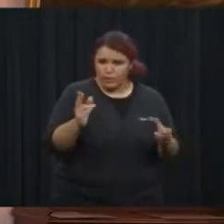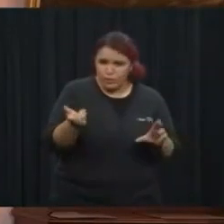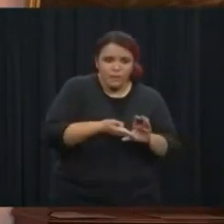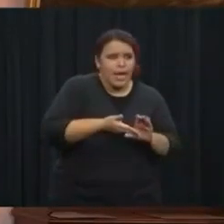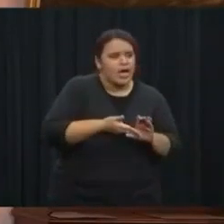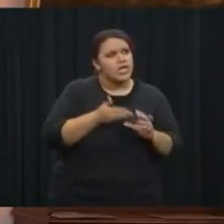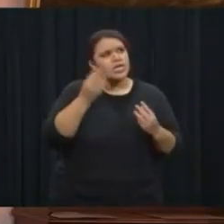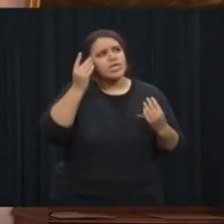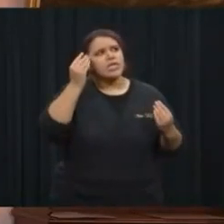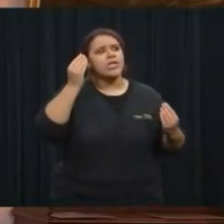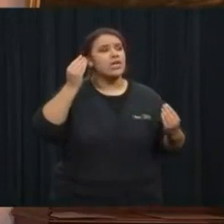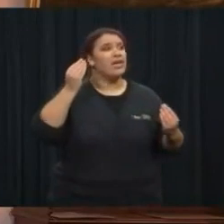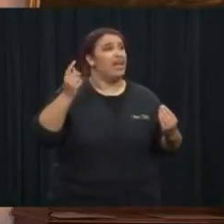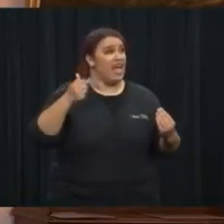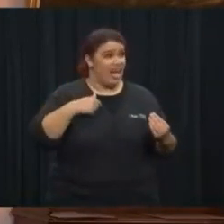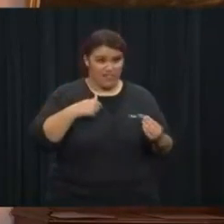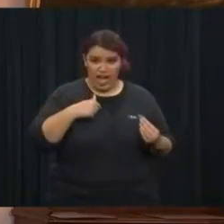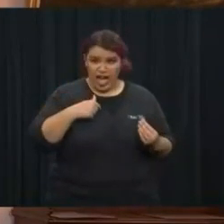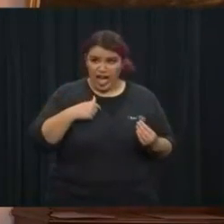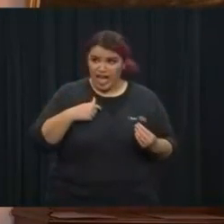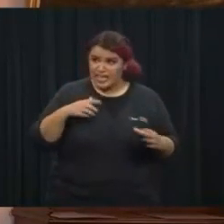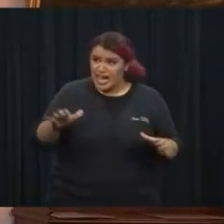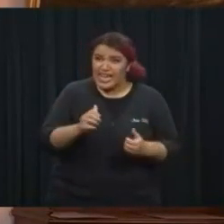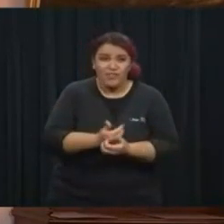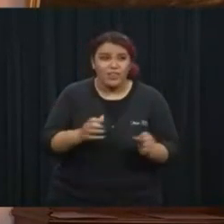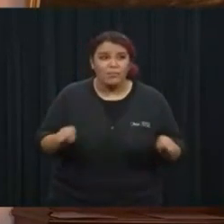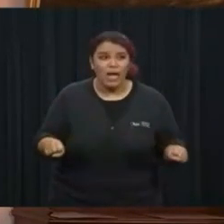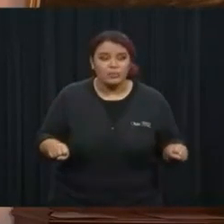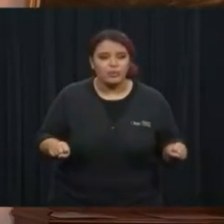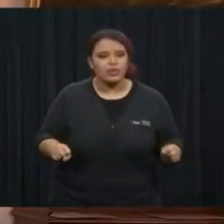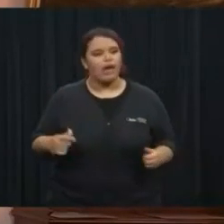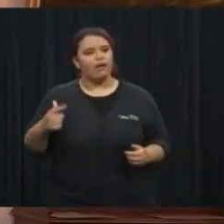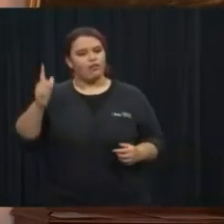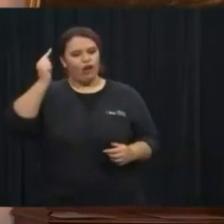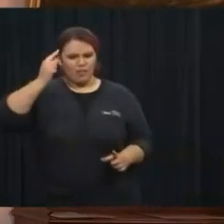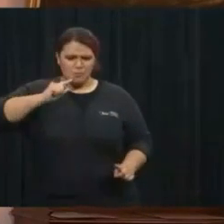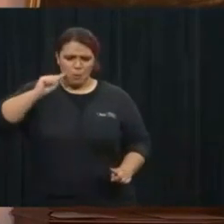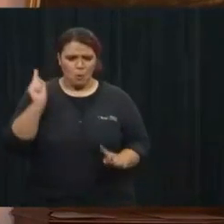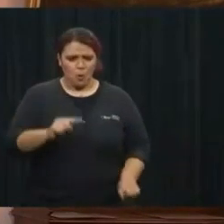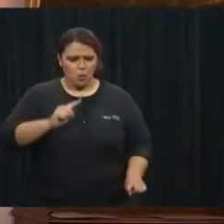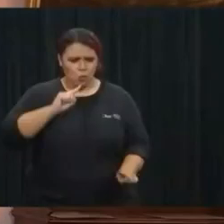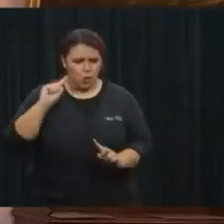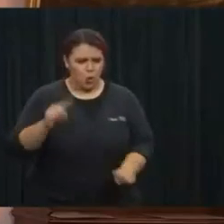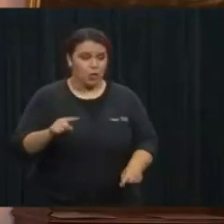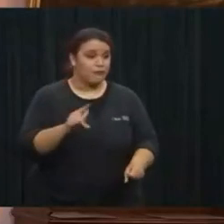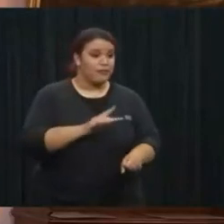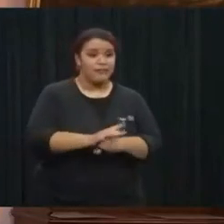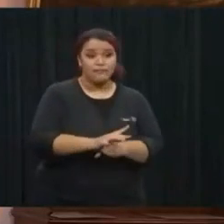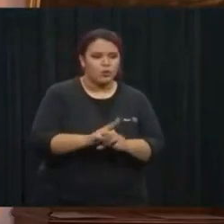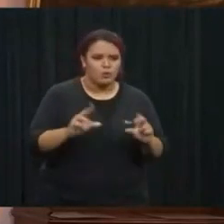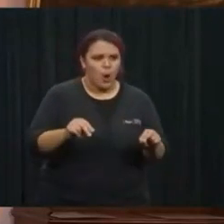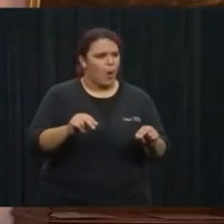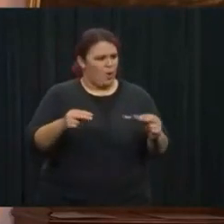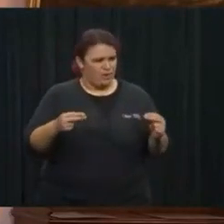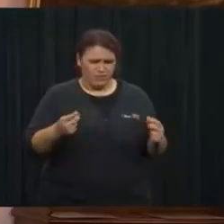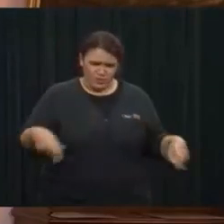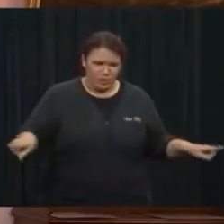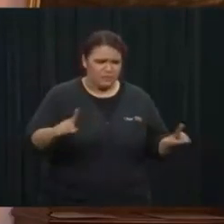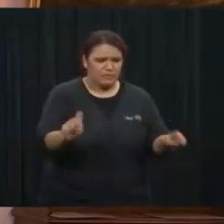of Ohio, they're not seeing it. So I think the vast majority of Ohioans get it. I think that